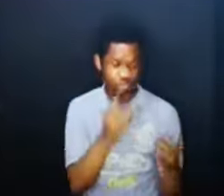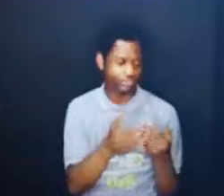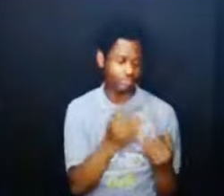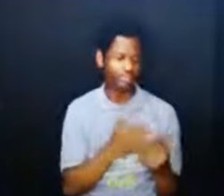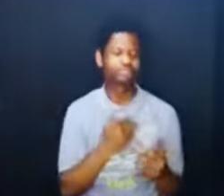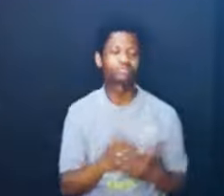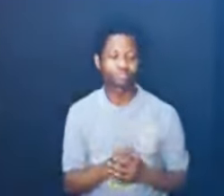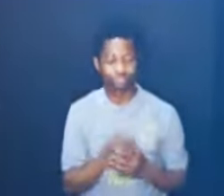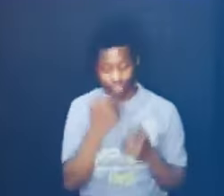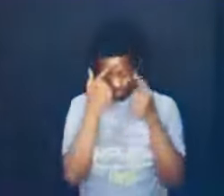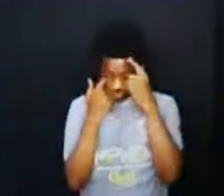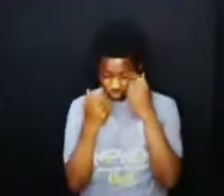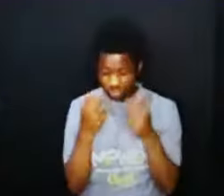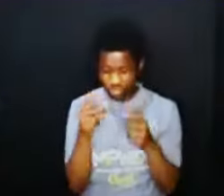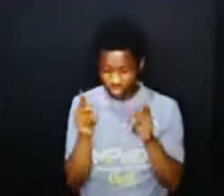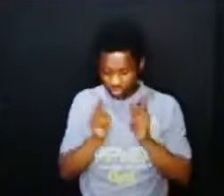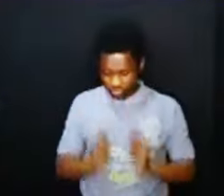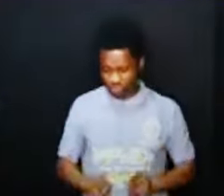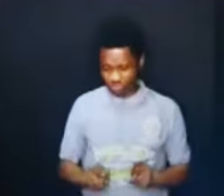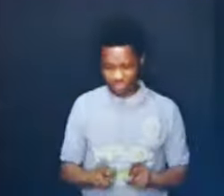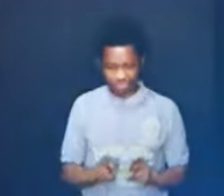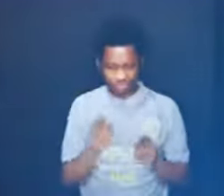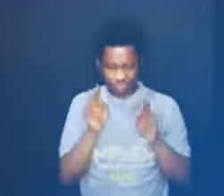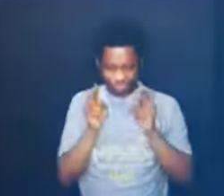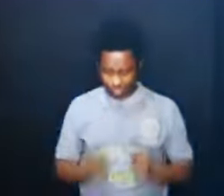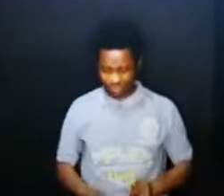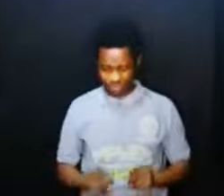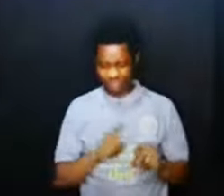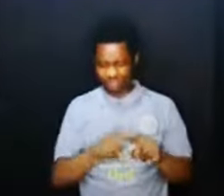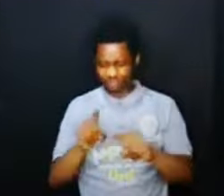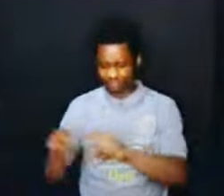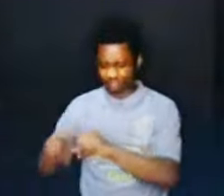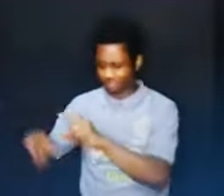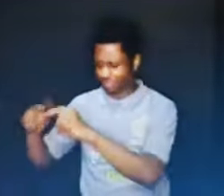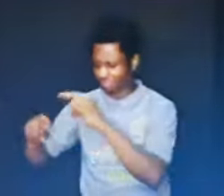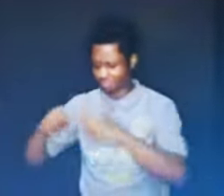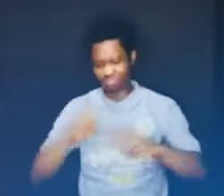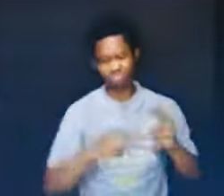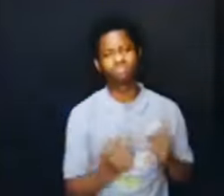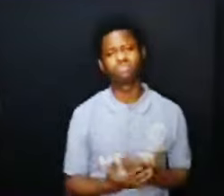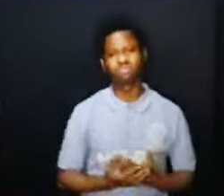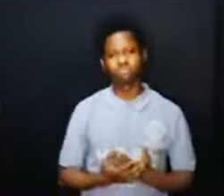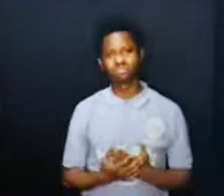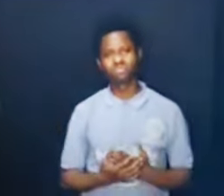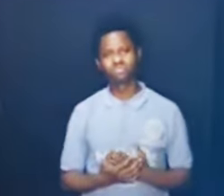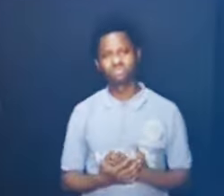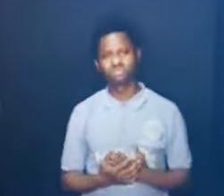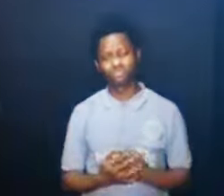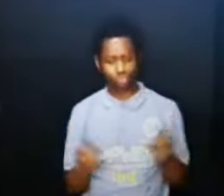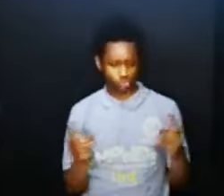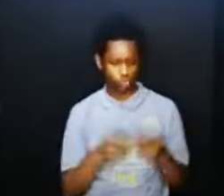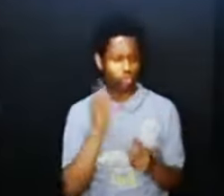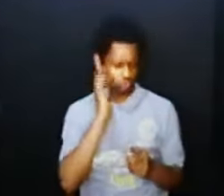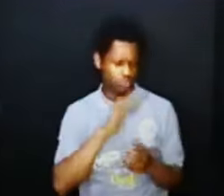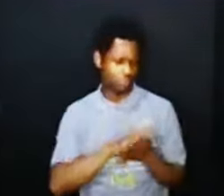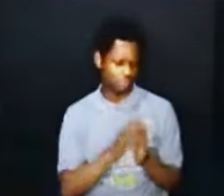Human beings differ. Nipa yegua hudwo bebre. So it is going to be very